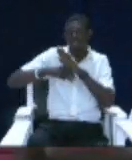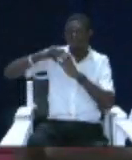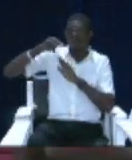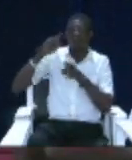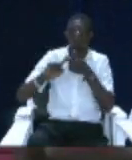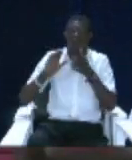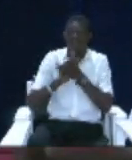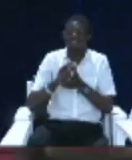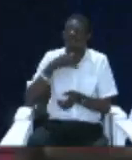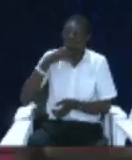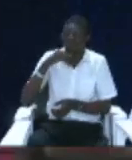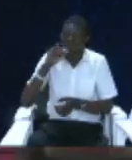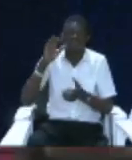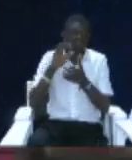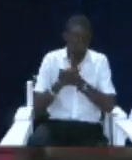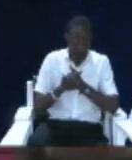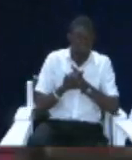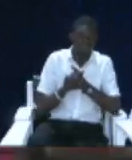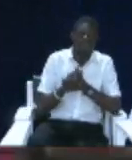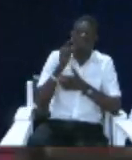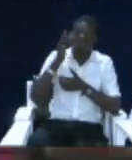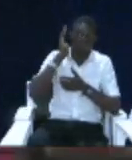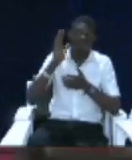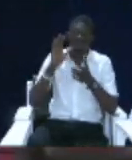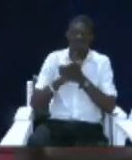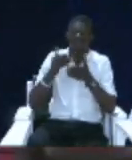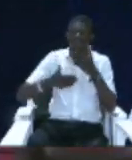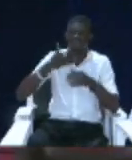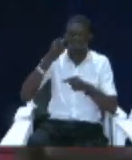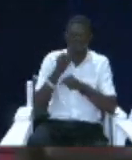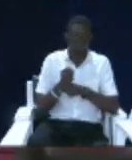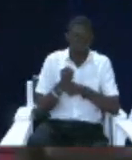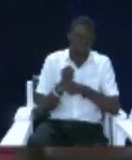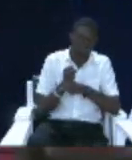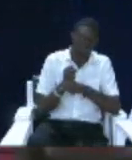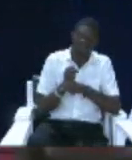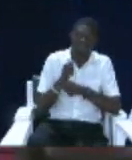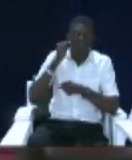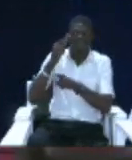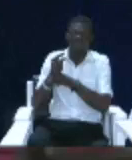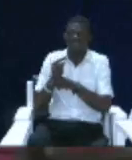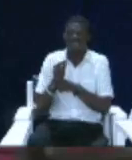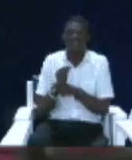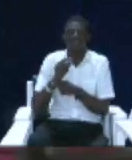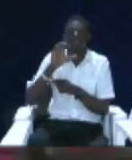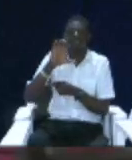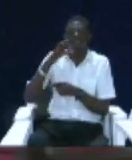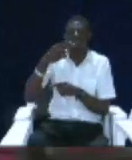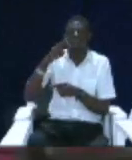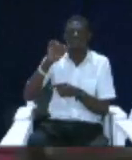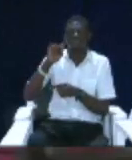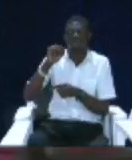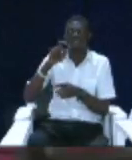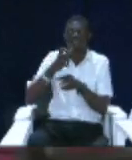and are yet to marry, you will marry next year." Sister Christiana claimed this